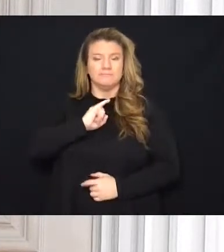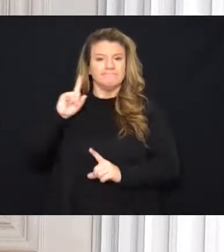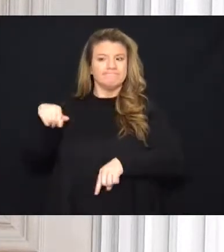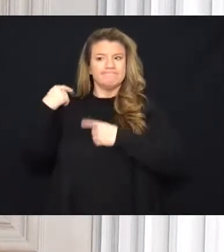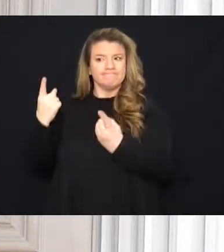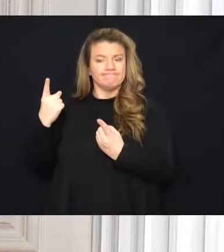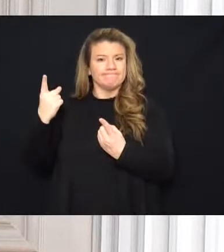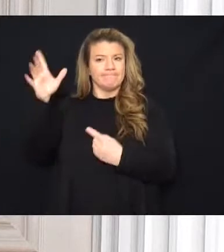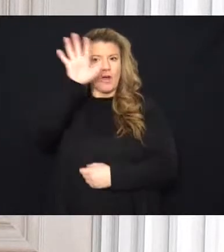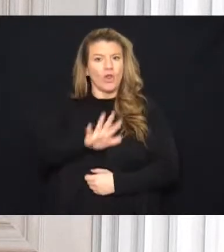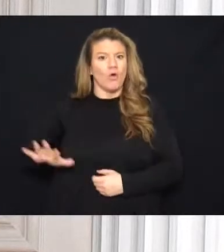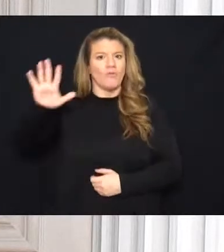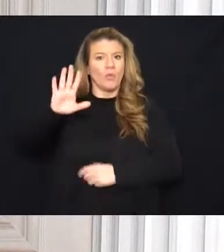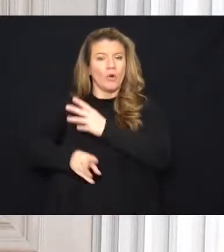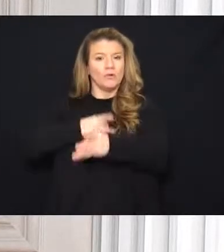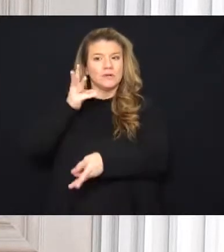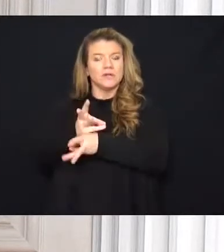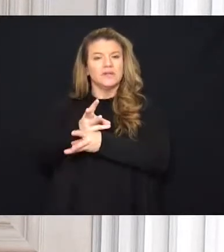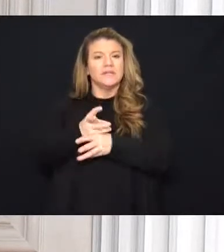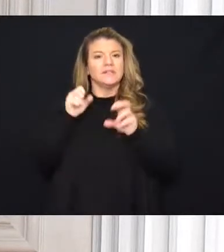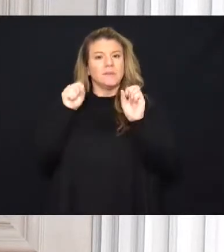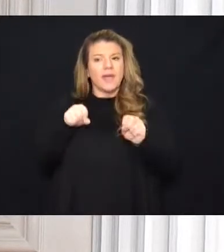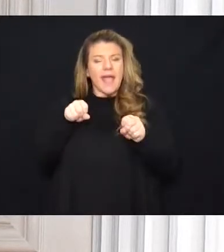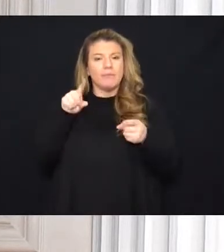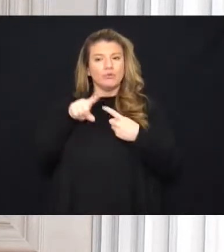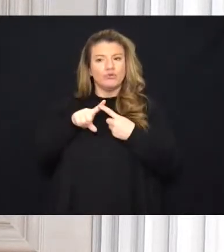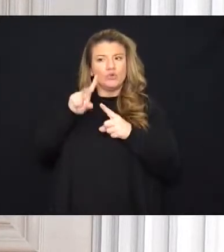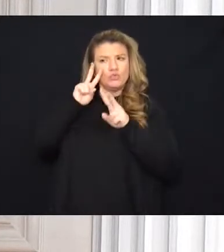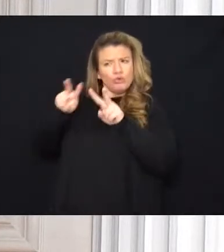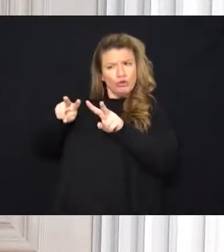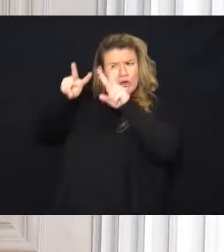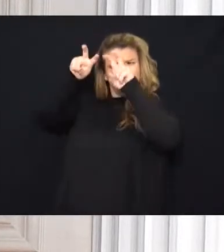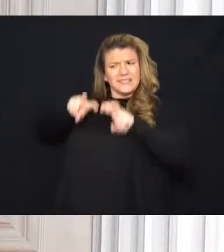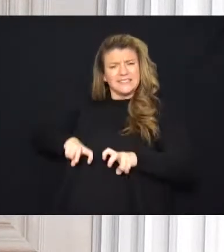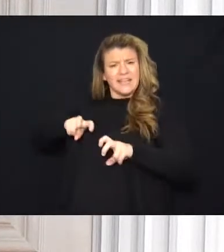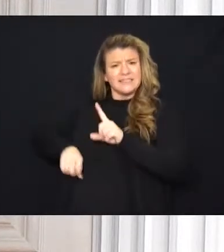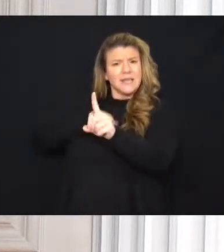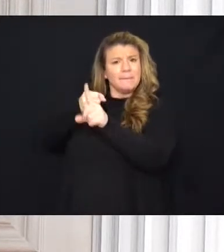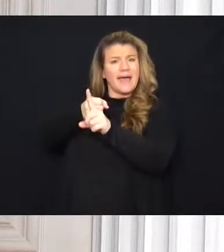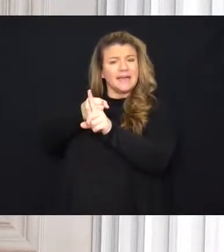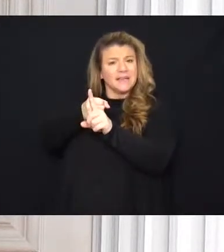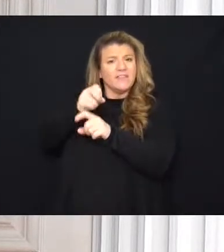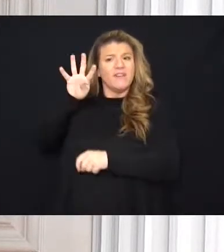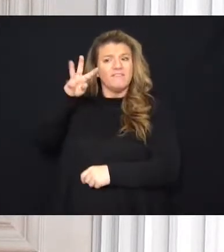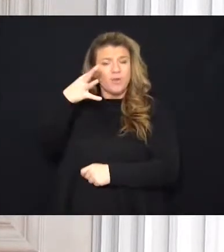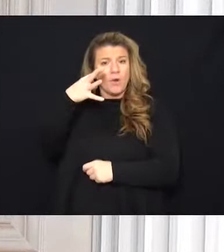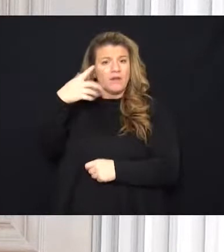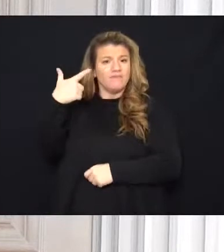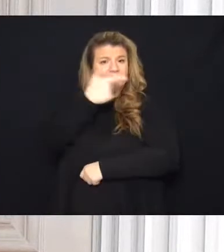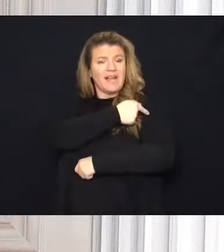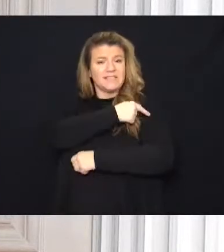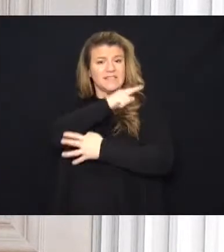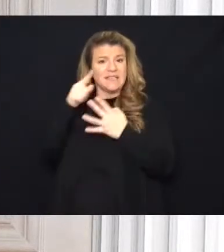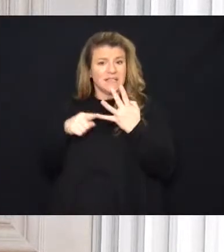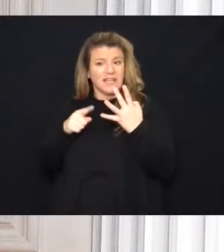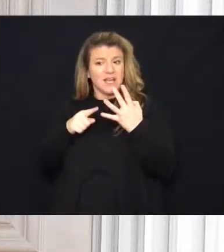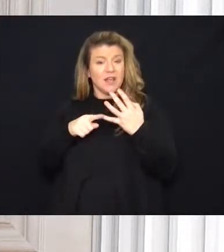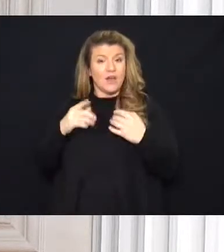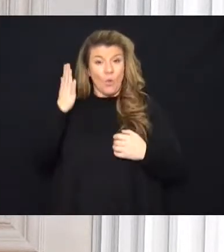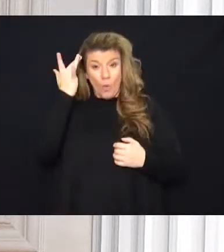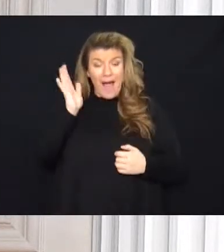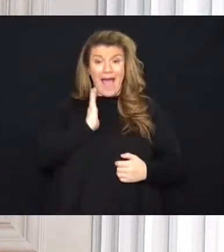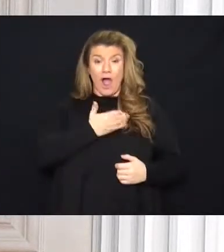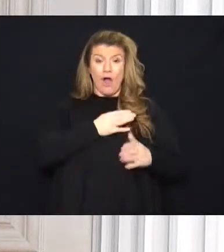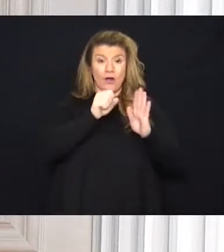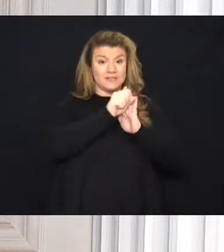world, to be able to assess the impact of a fourth vaccine on a state with the most vulnerable